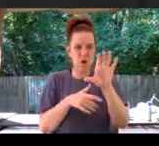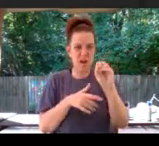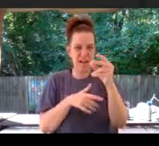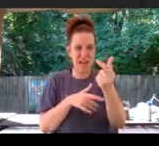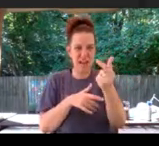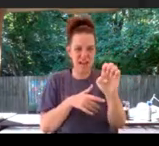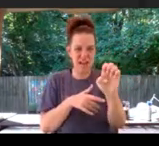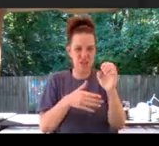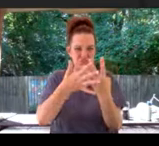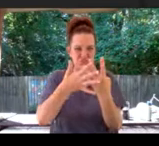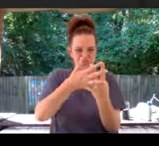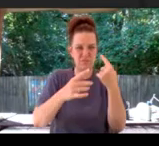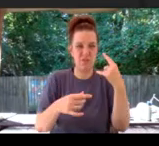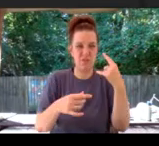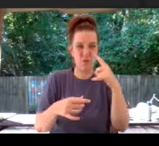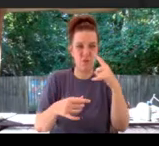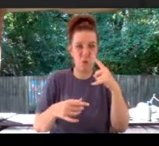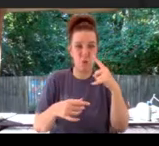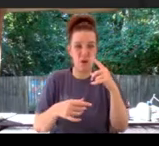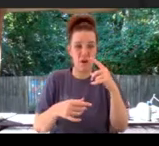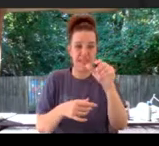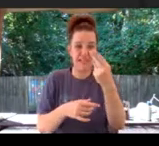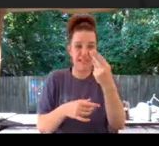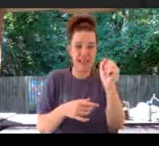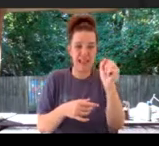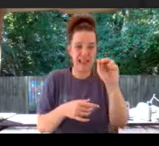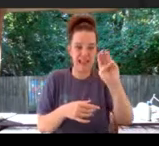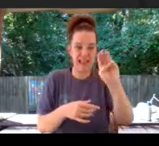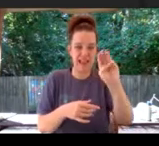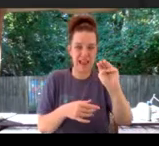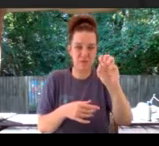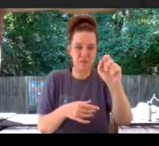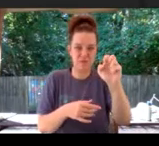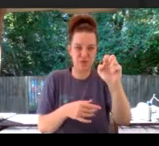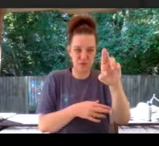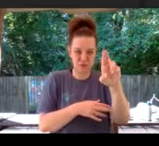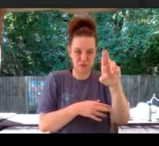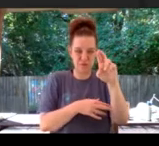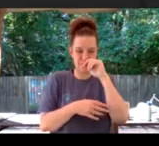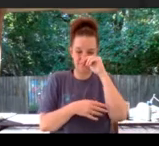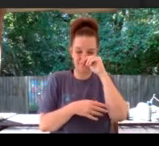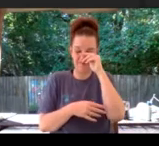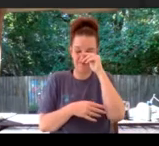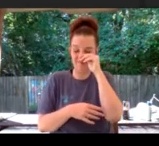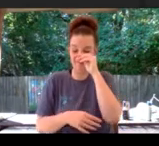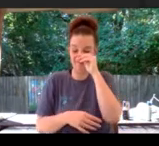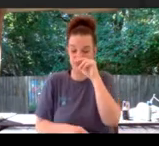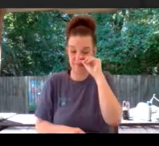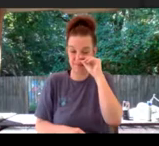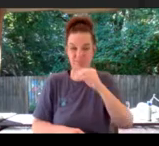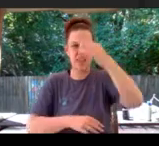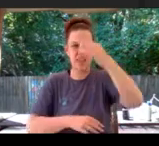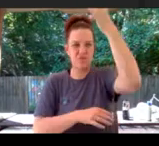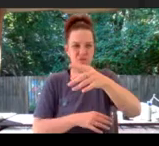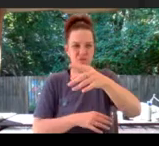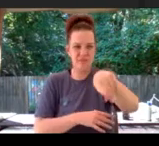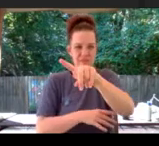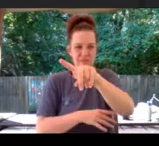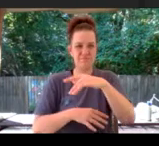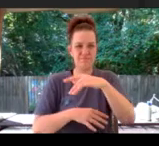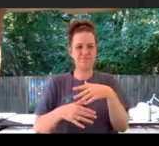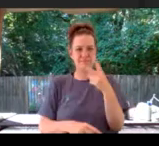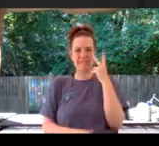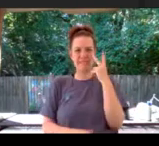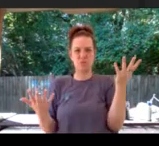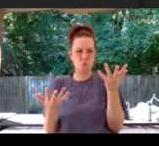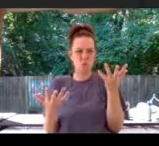escaped and had vanished when he was in second grade. In front of them was a large red door